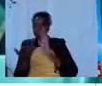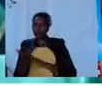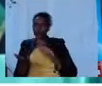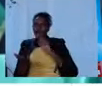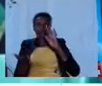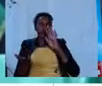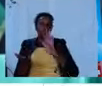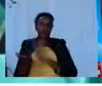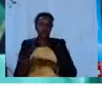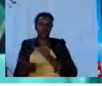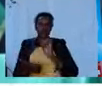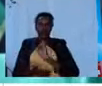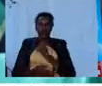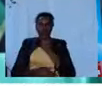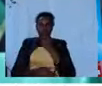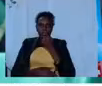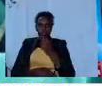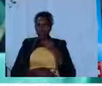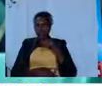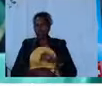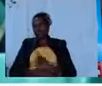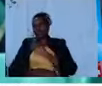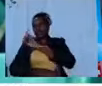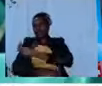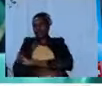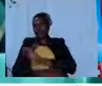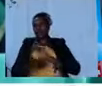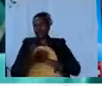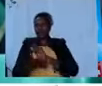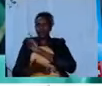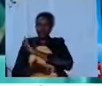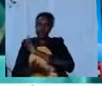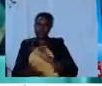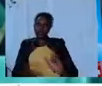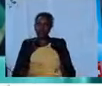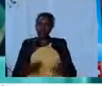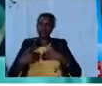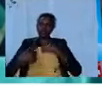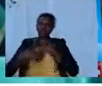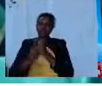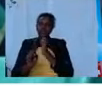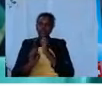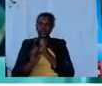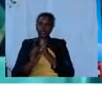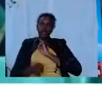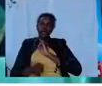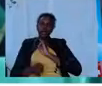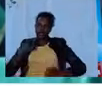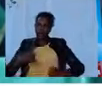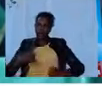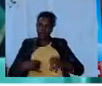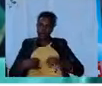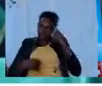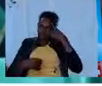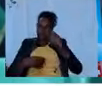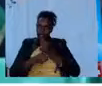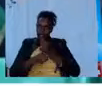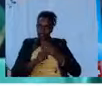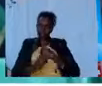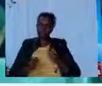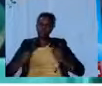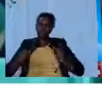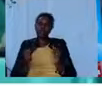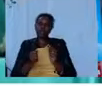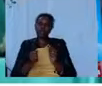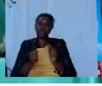with praise. I will say it's okay that the Lord has made. I will rejoice, for He